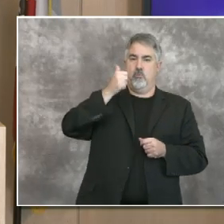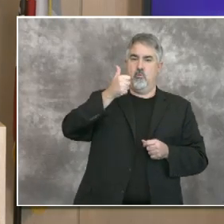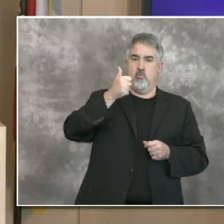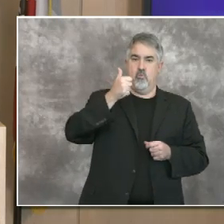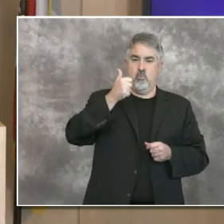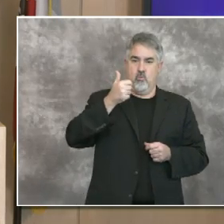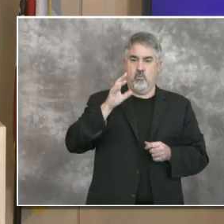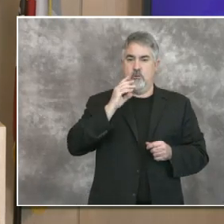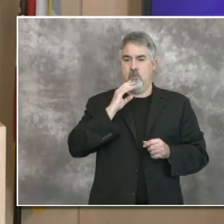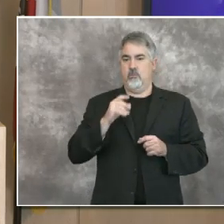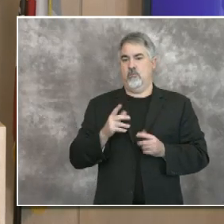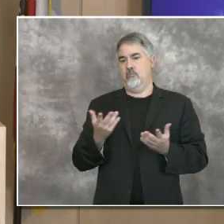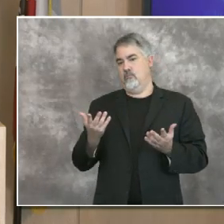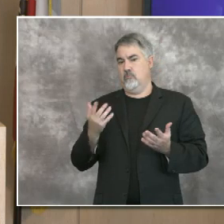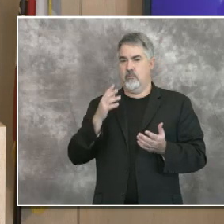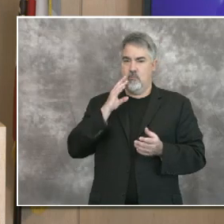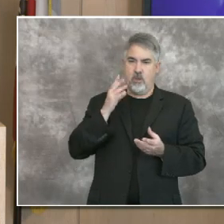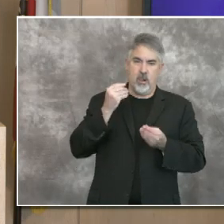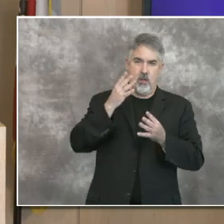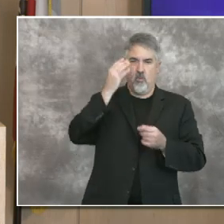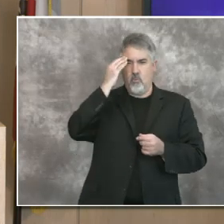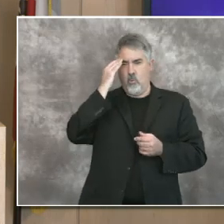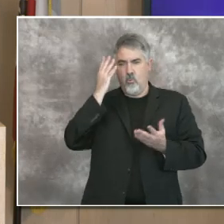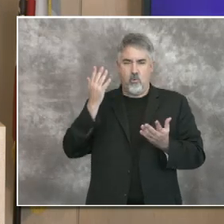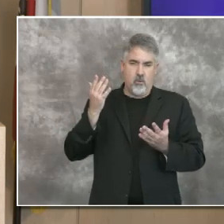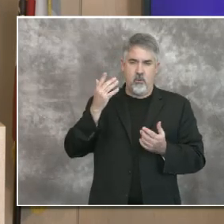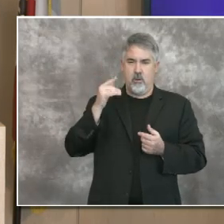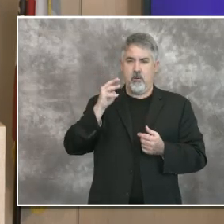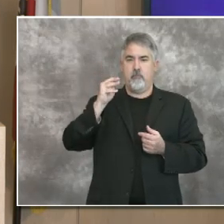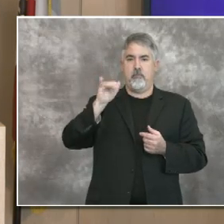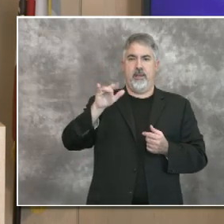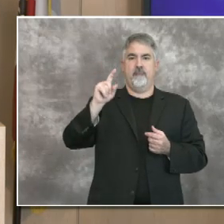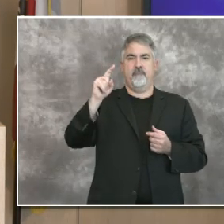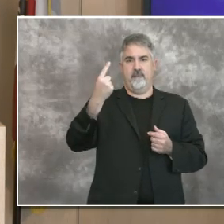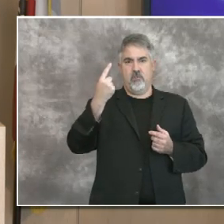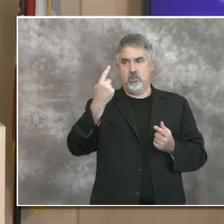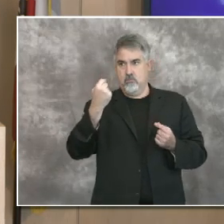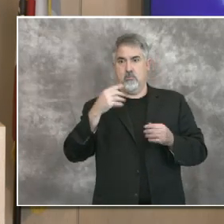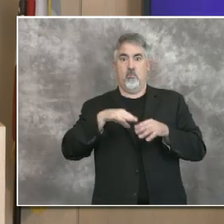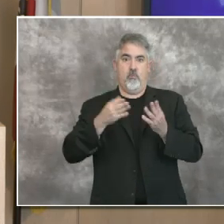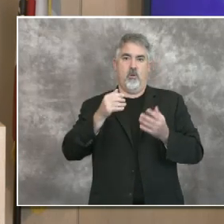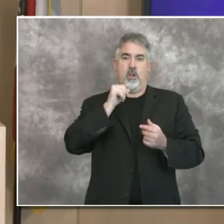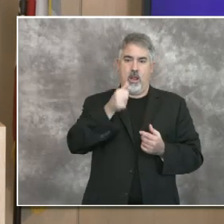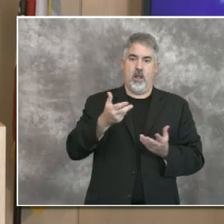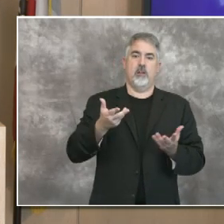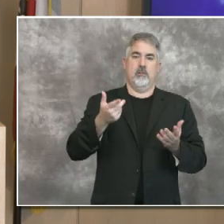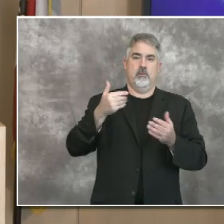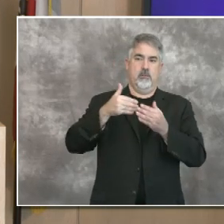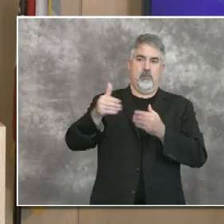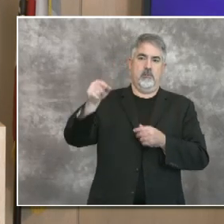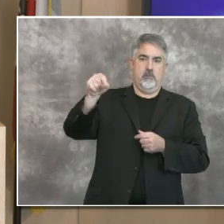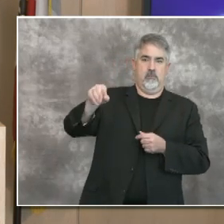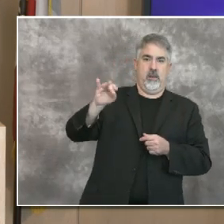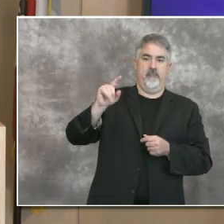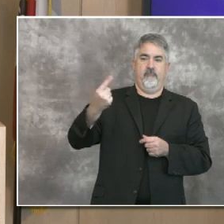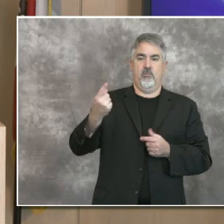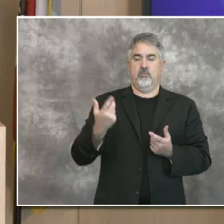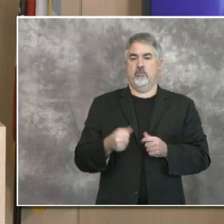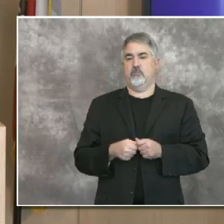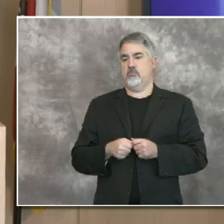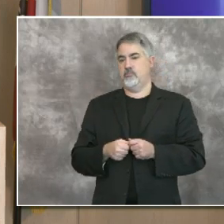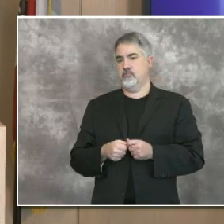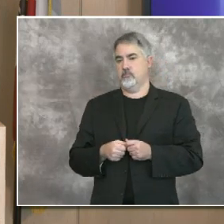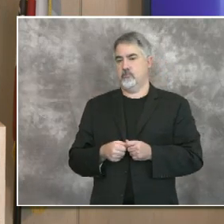changes will be on May 1st, on Friday. And I think that answers the question. All right, thank you, Chairman Cox. And I have a question